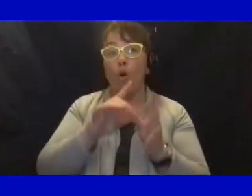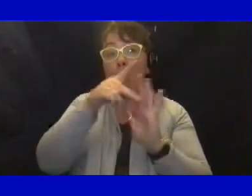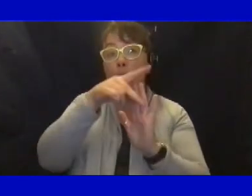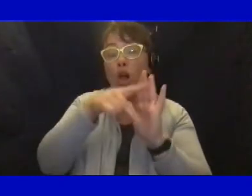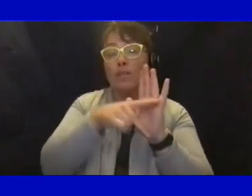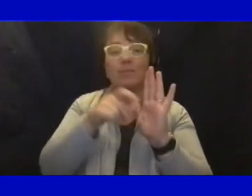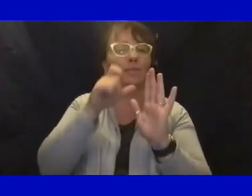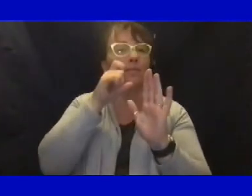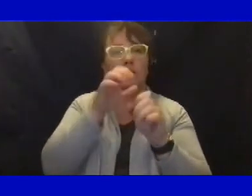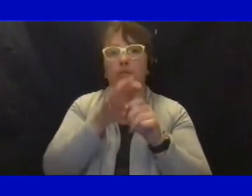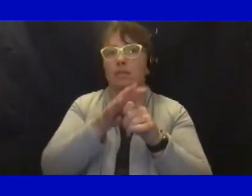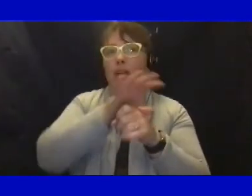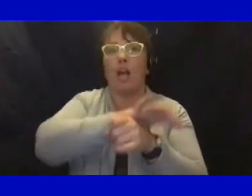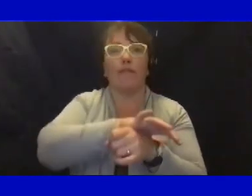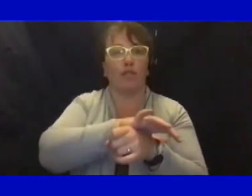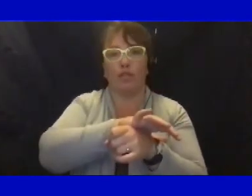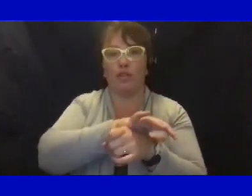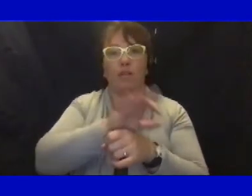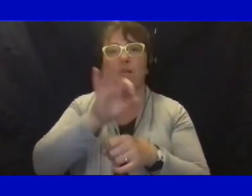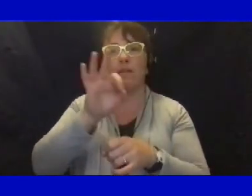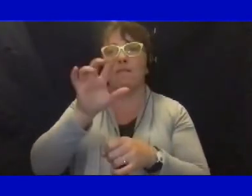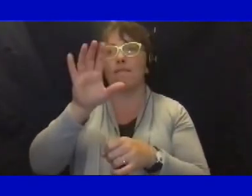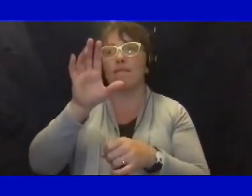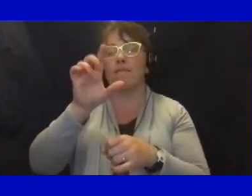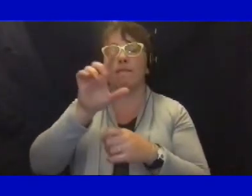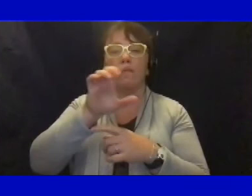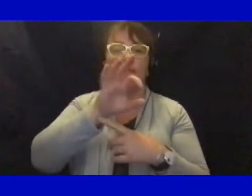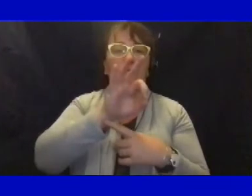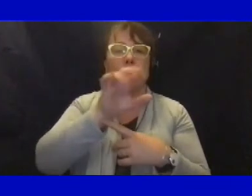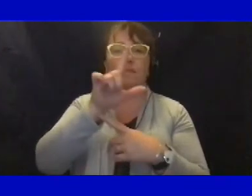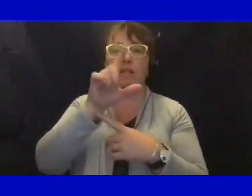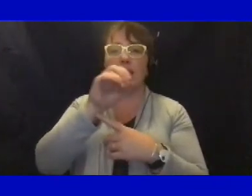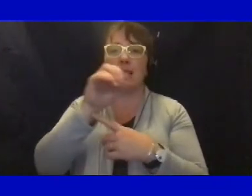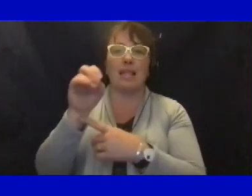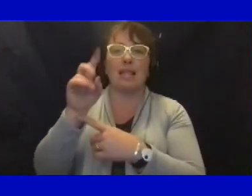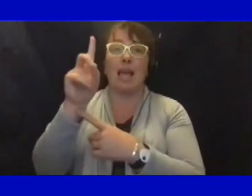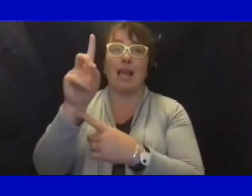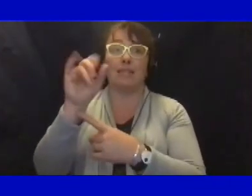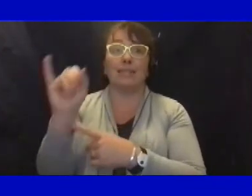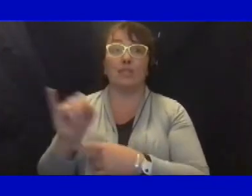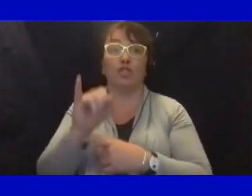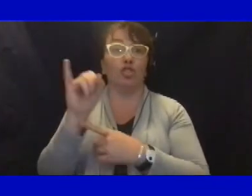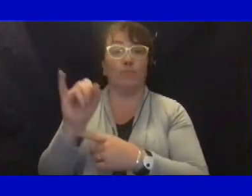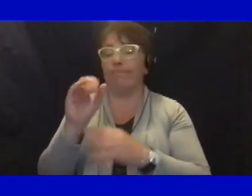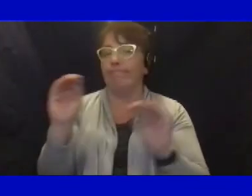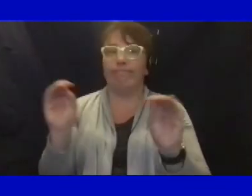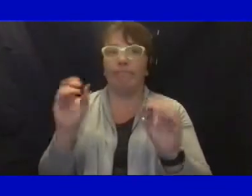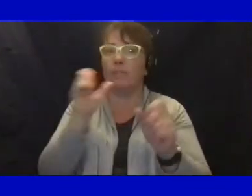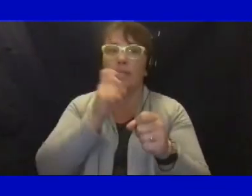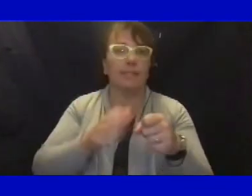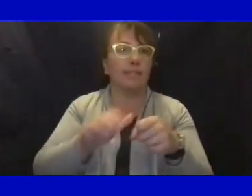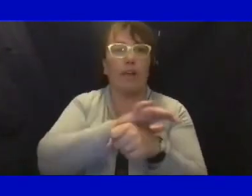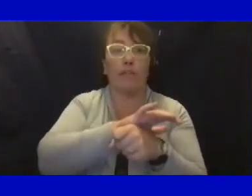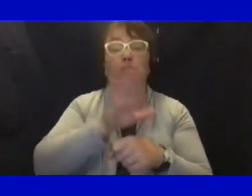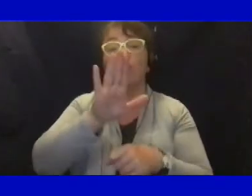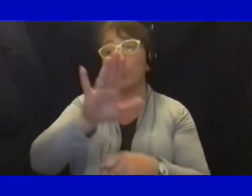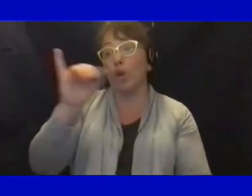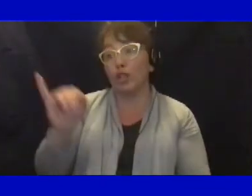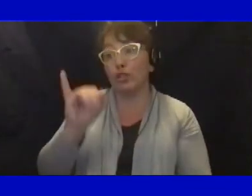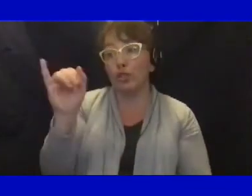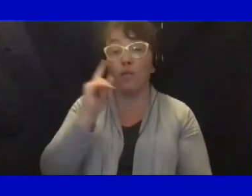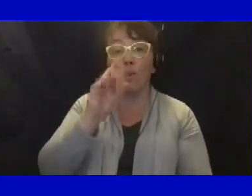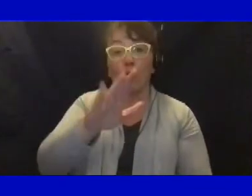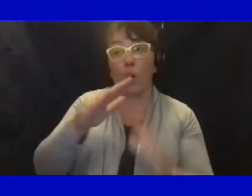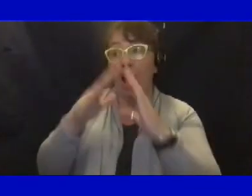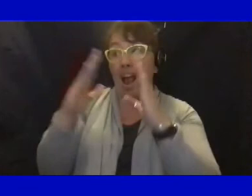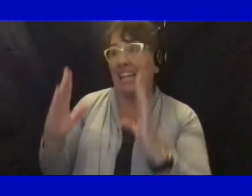insurance. And so if you haven't bought flood insurance separately and specially and you get flooded, your homeowner's policy is